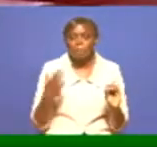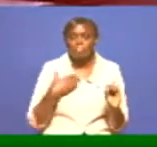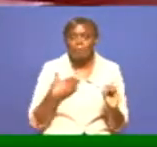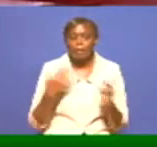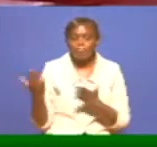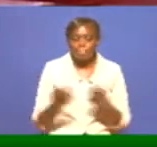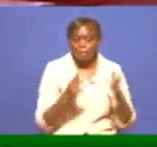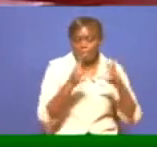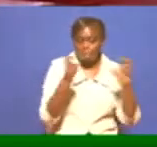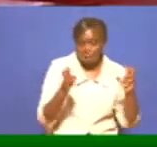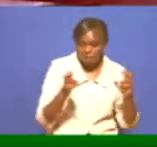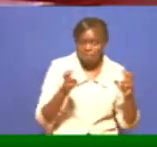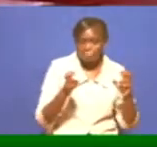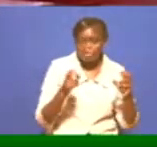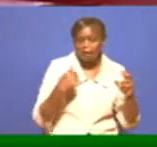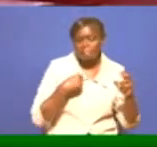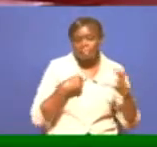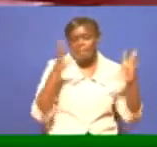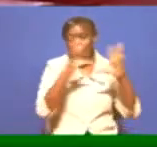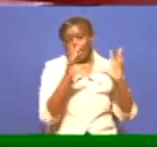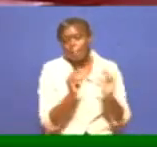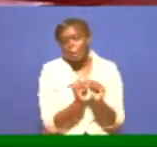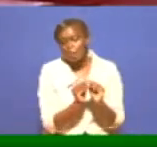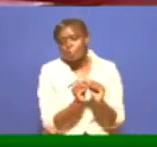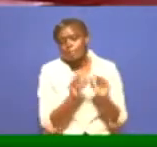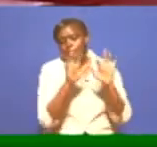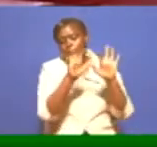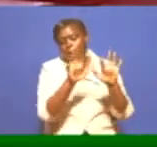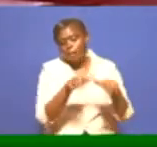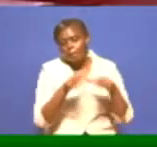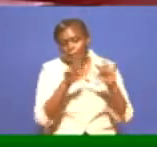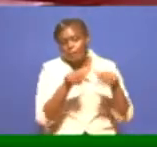issue that if you look at the budget in agriculture, we are only getting about